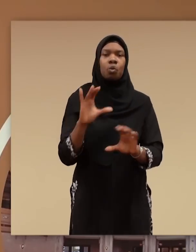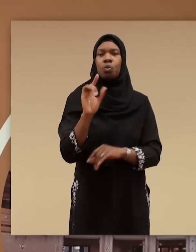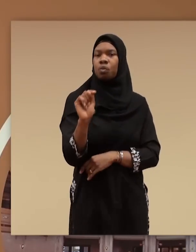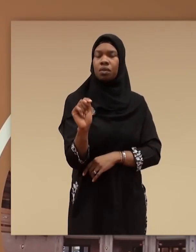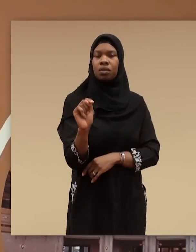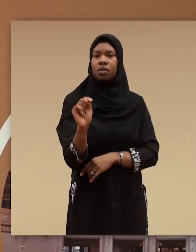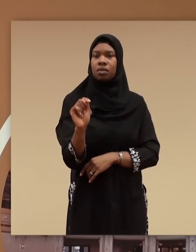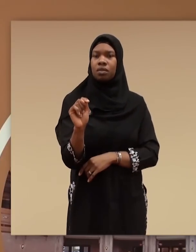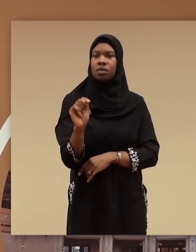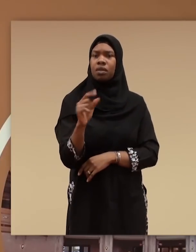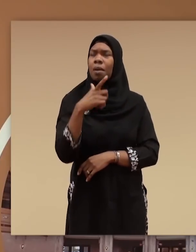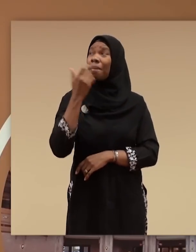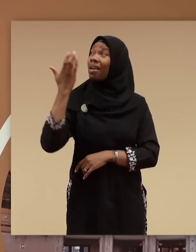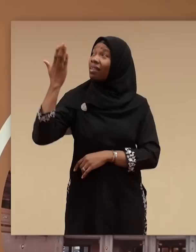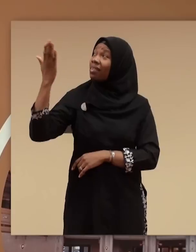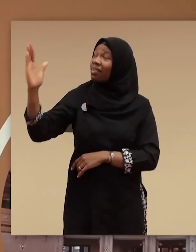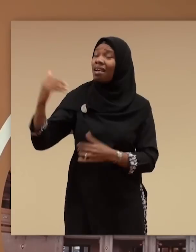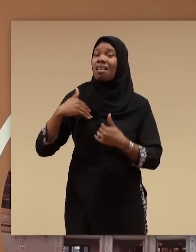laws.